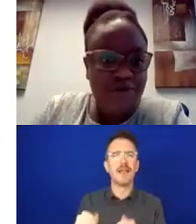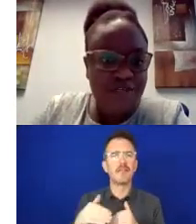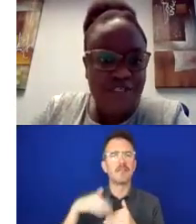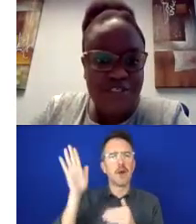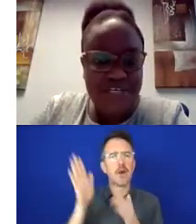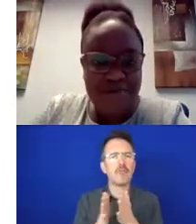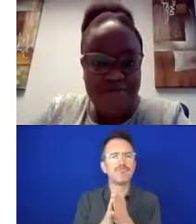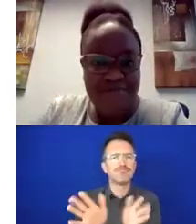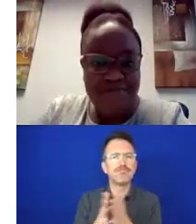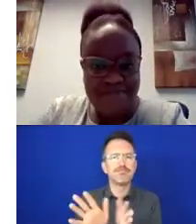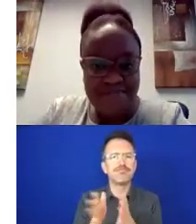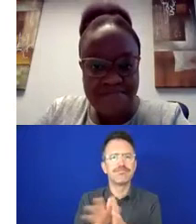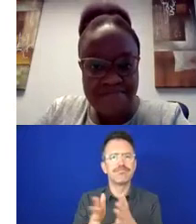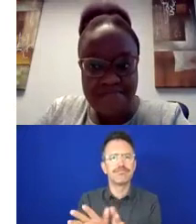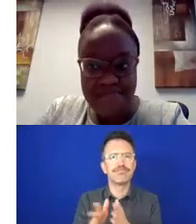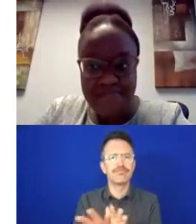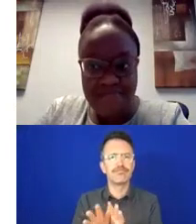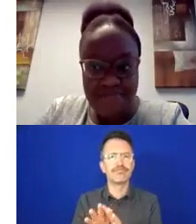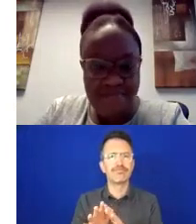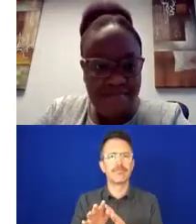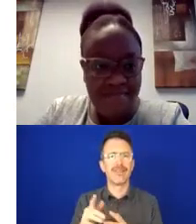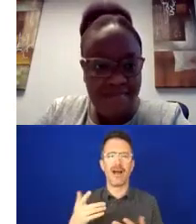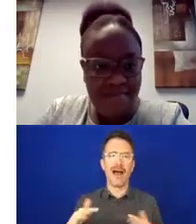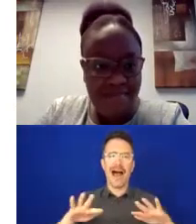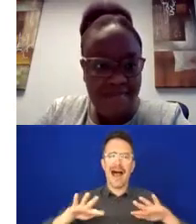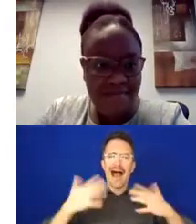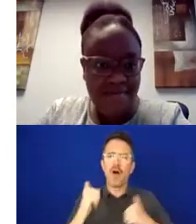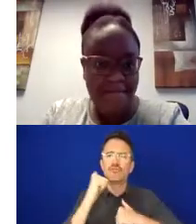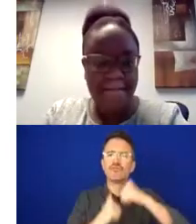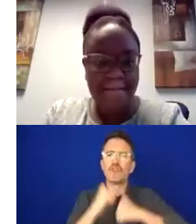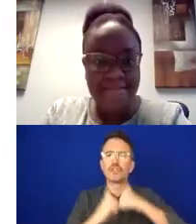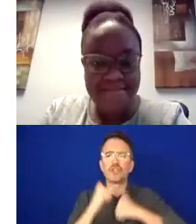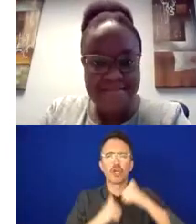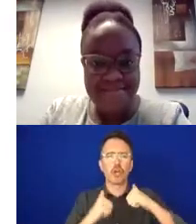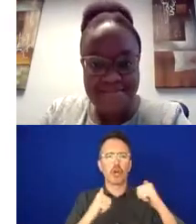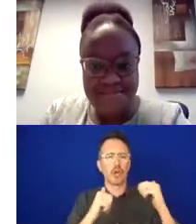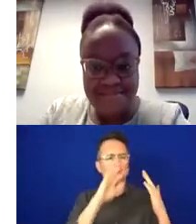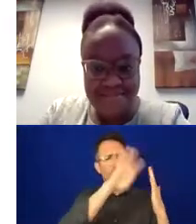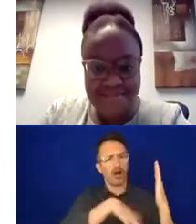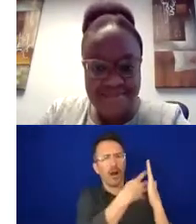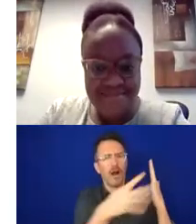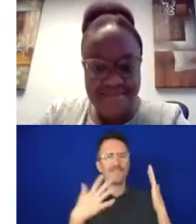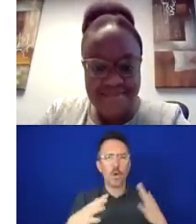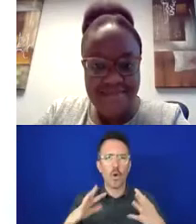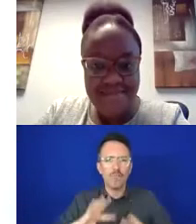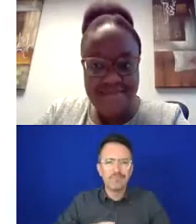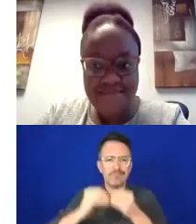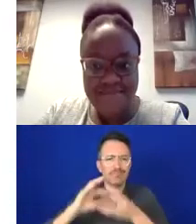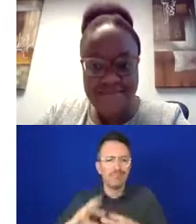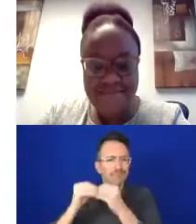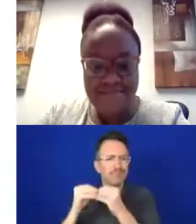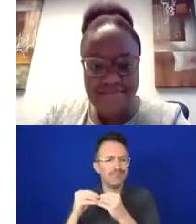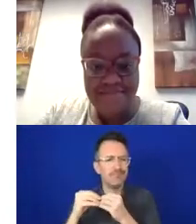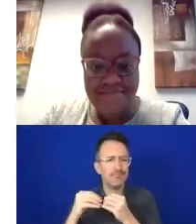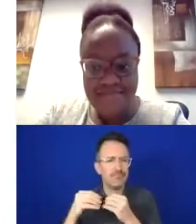So over to you, Diego. Thank you, Sylvia, and thank you for the question. So I think this actually